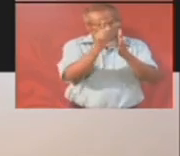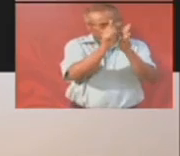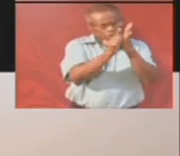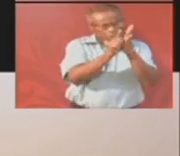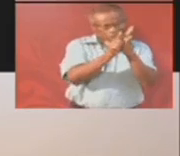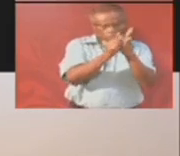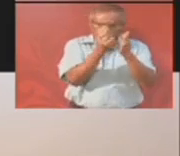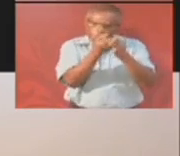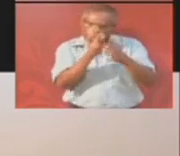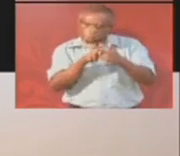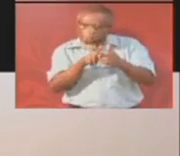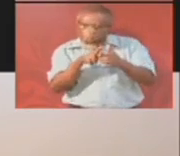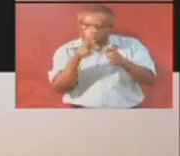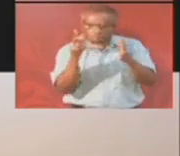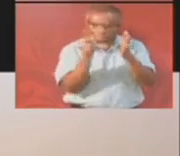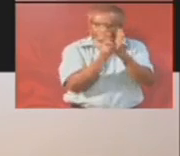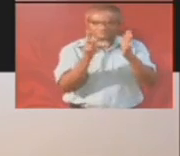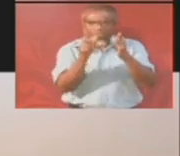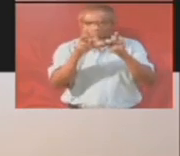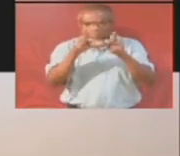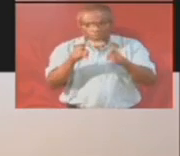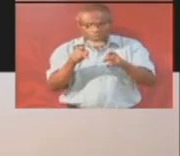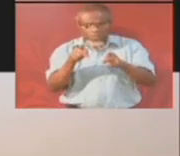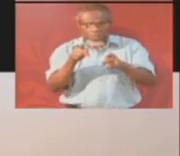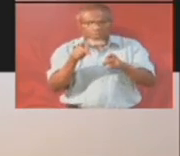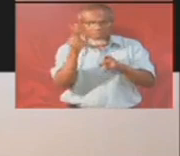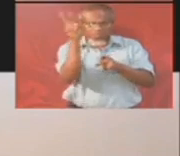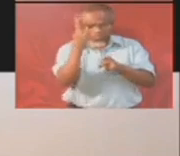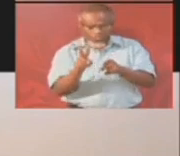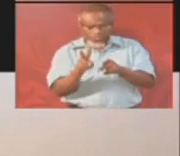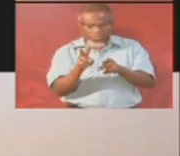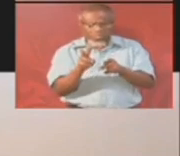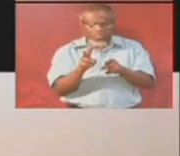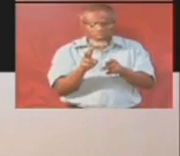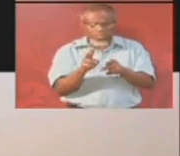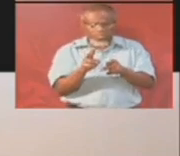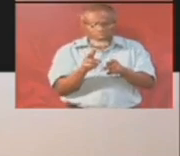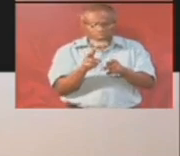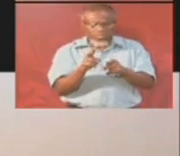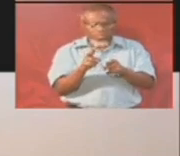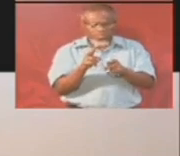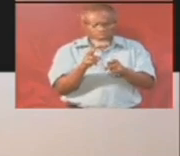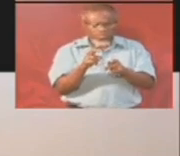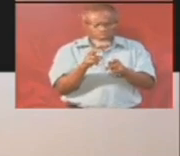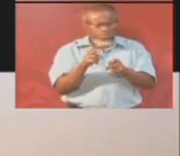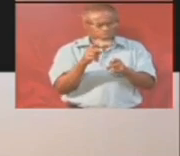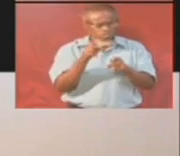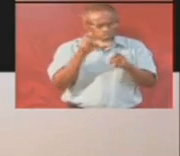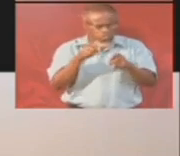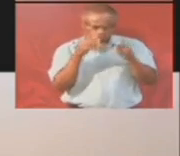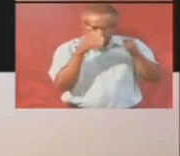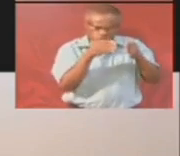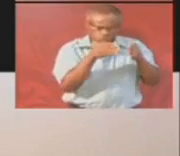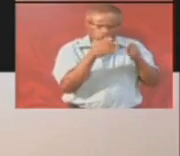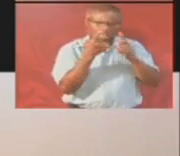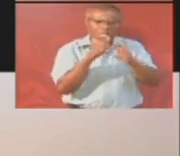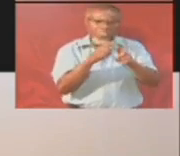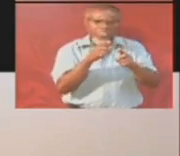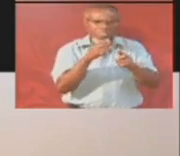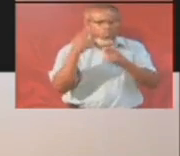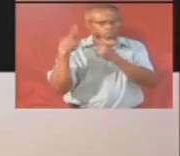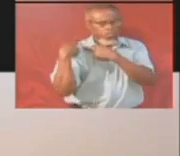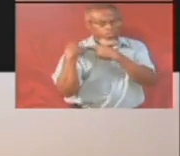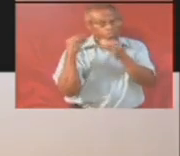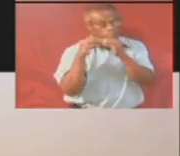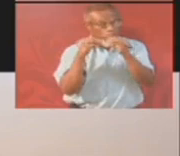of that first P1 case is a matter of national security, when if that person did come in illegally, there could likely